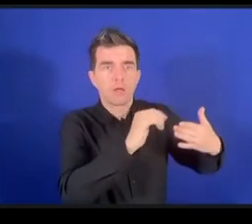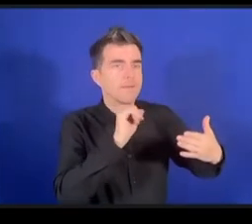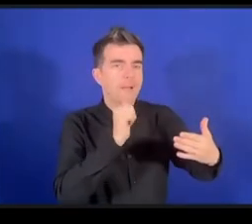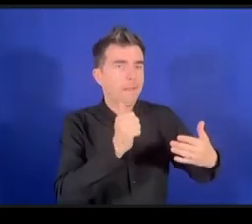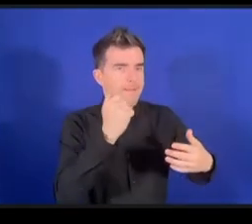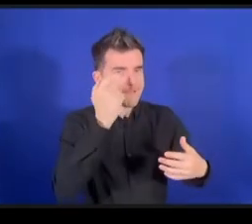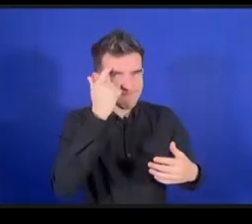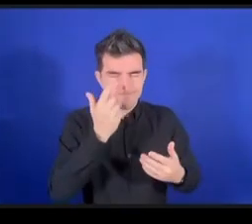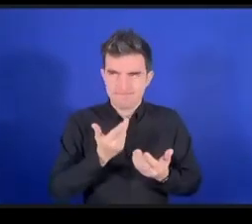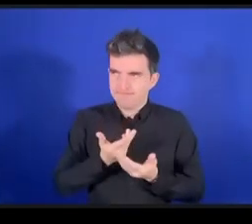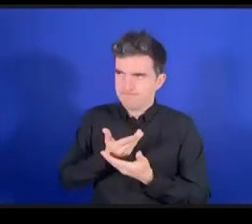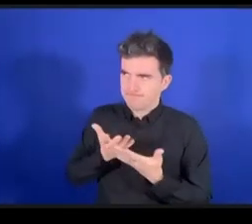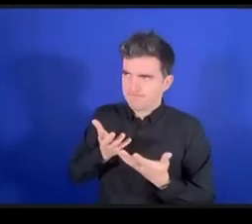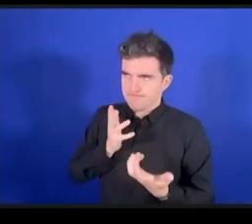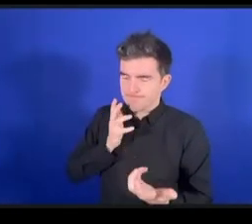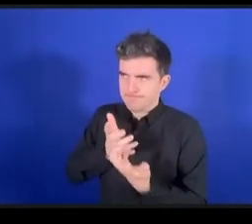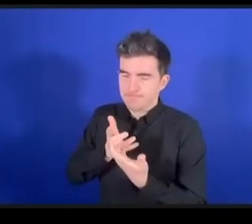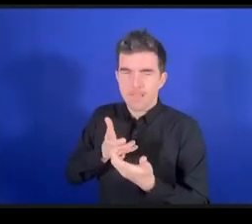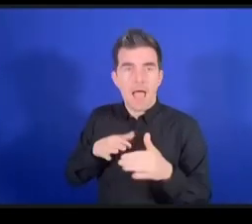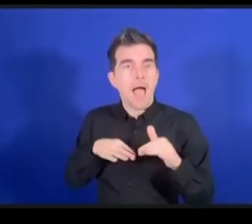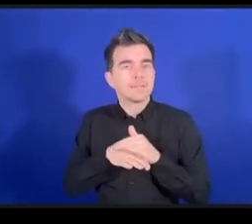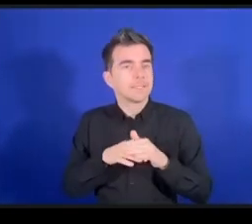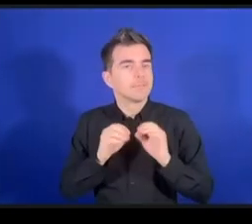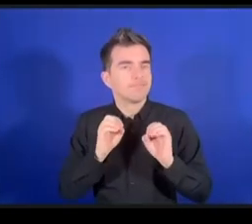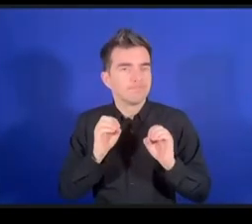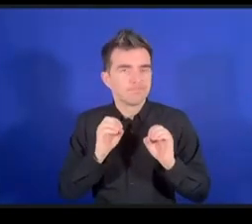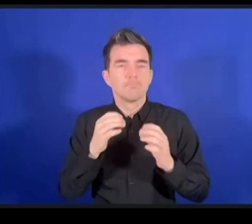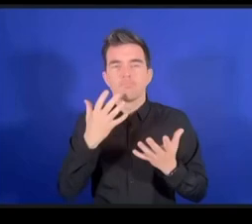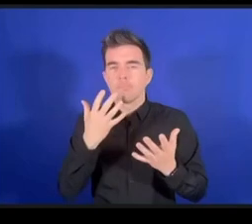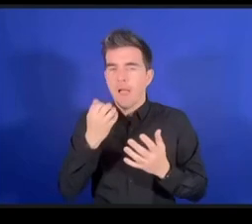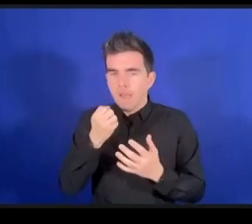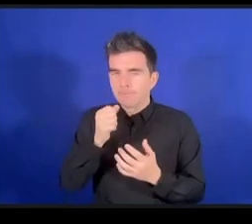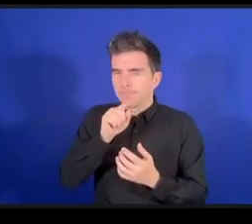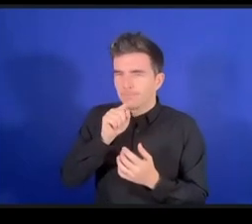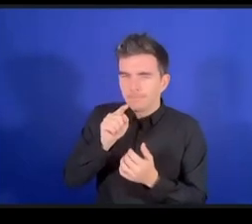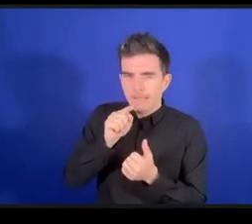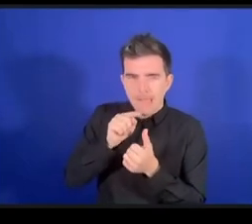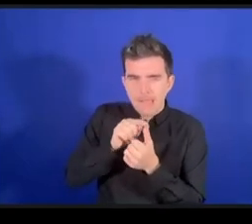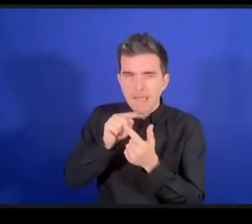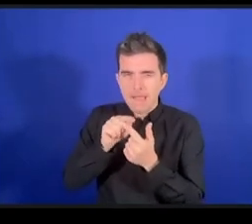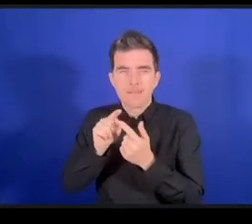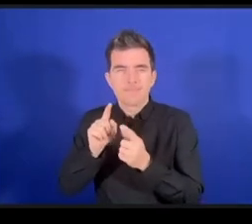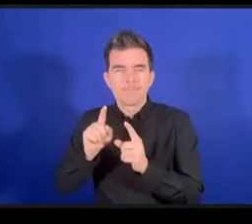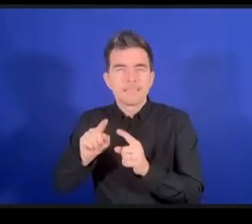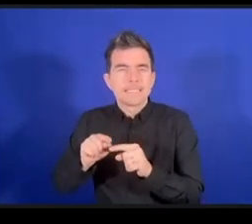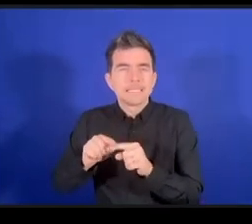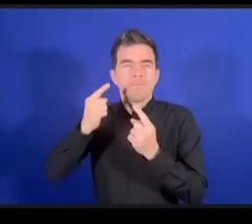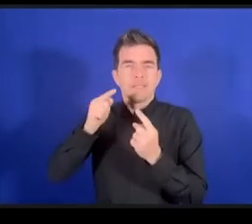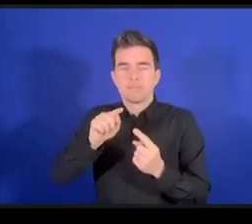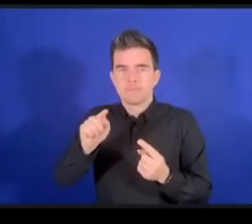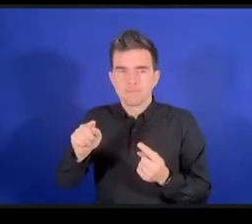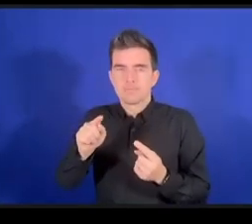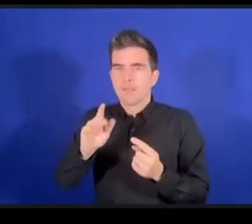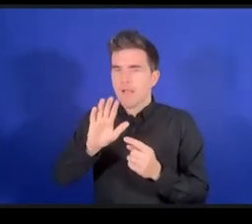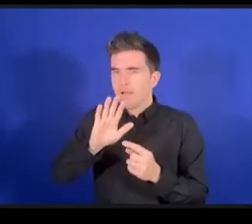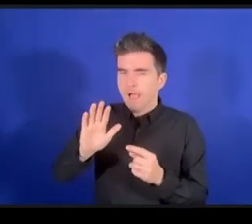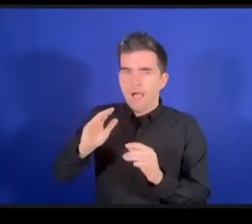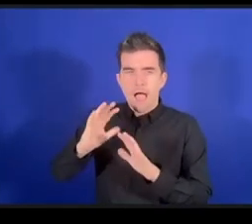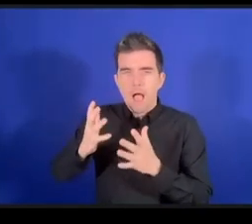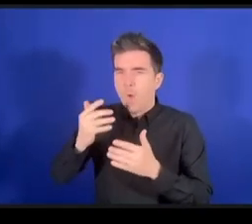with a different manner in some sort of, with the help of screen readers or with the help